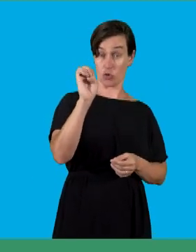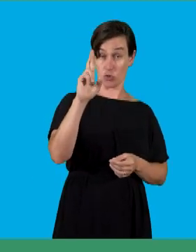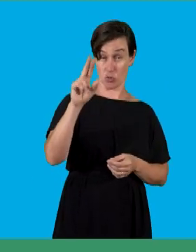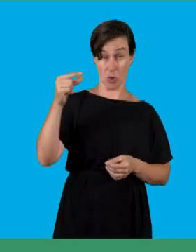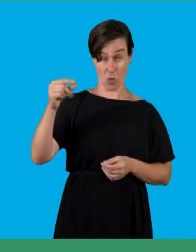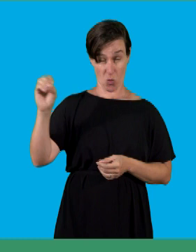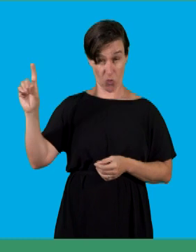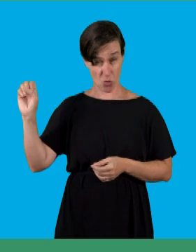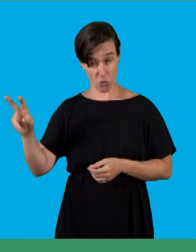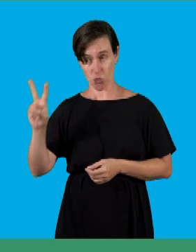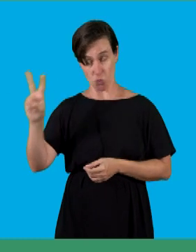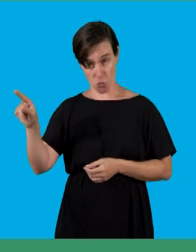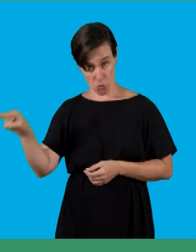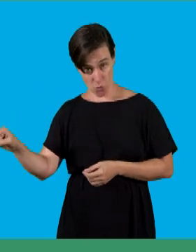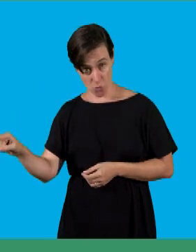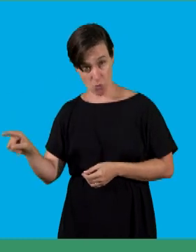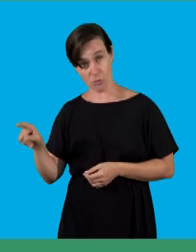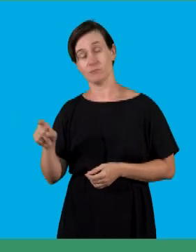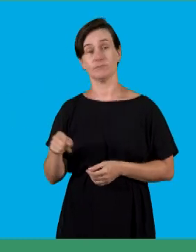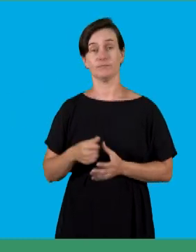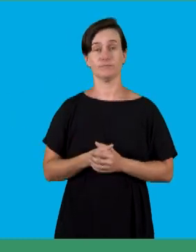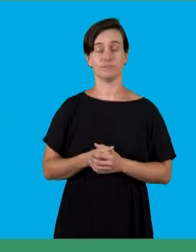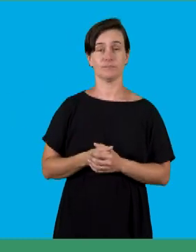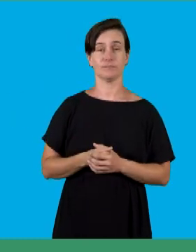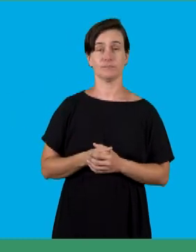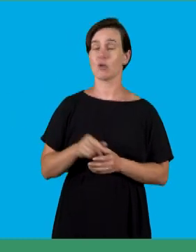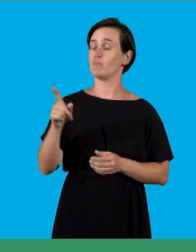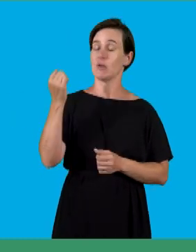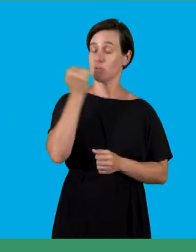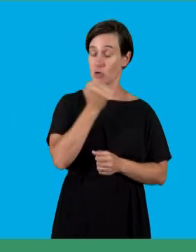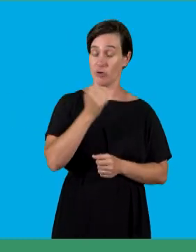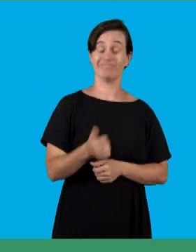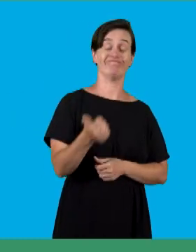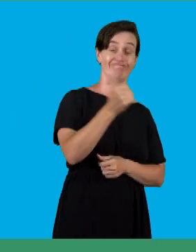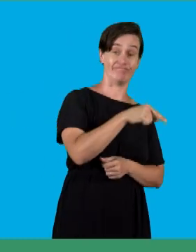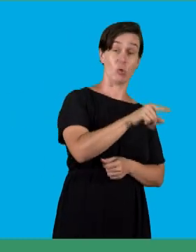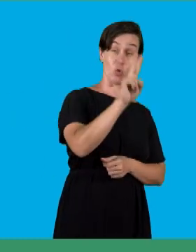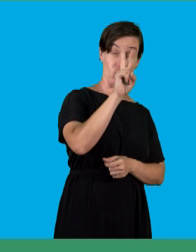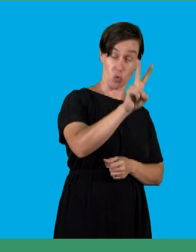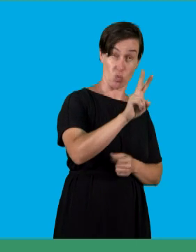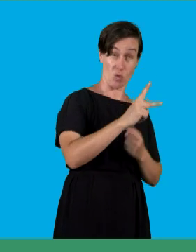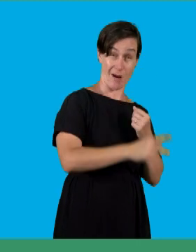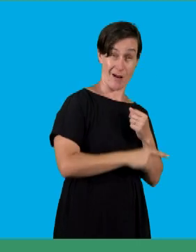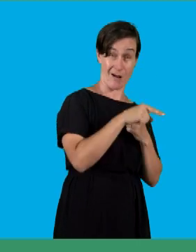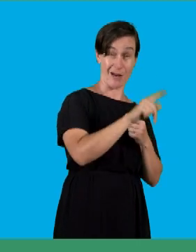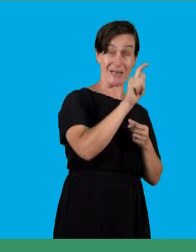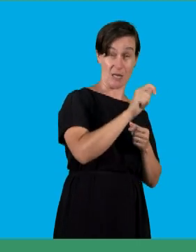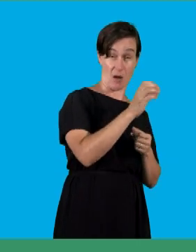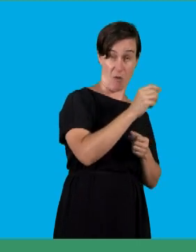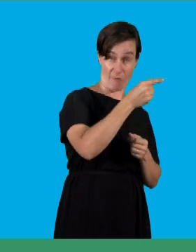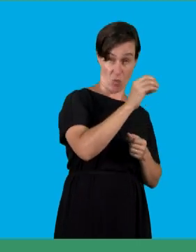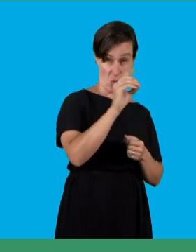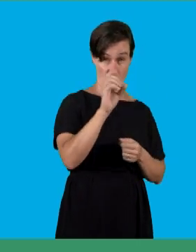we have two types of goods rather, and then we have categories